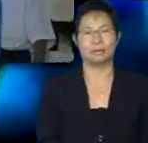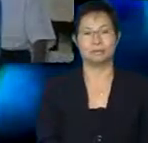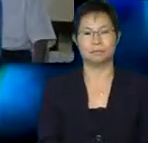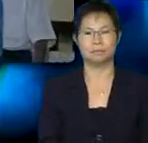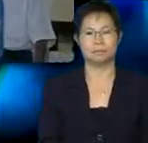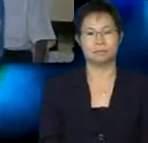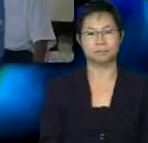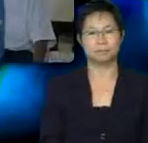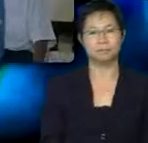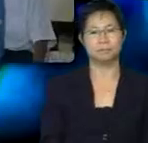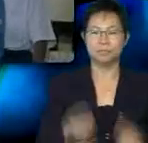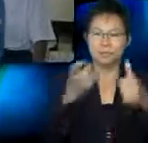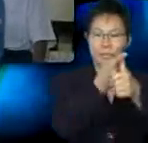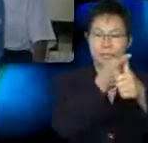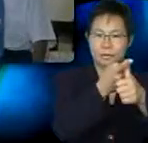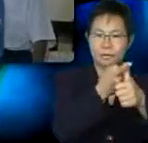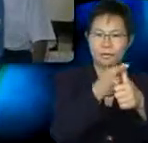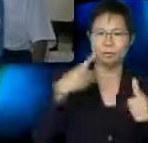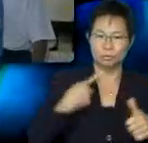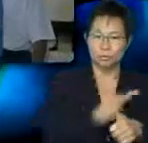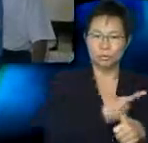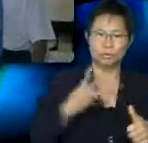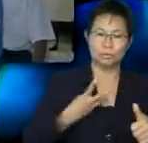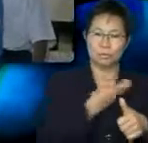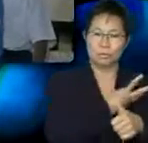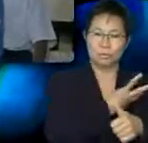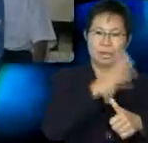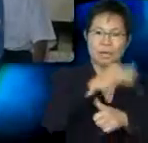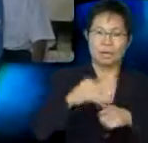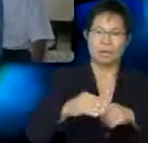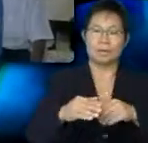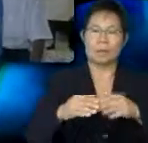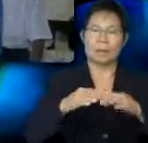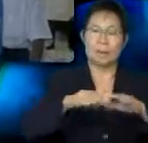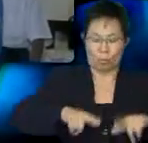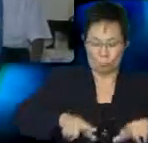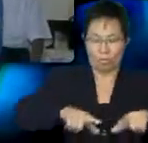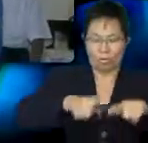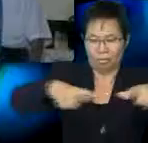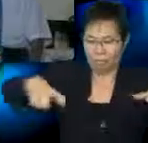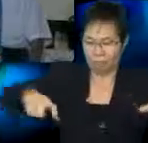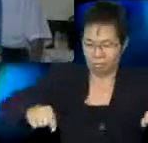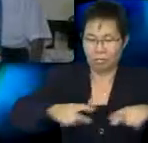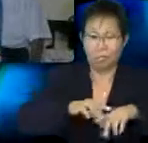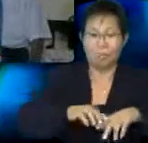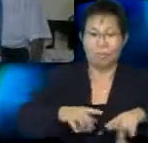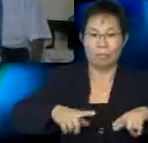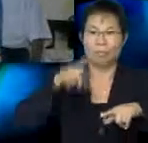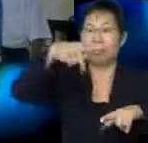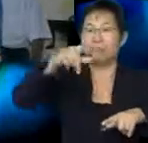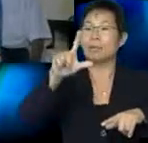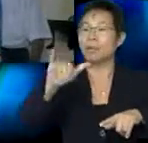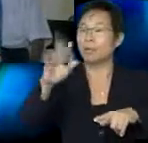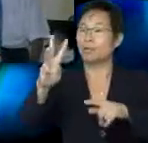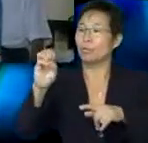The first one, and a piece of plywood. First, we put